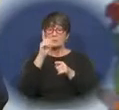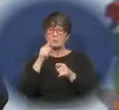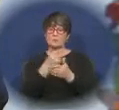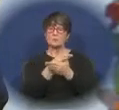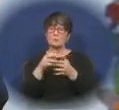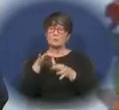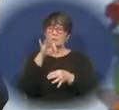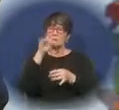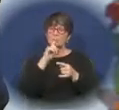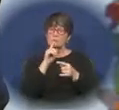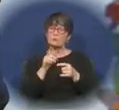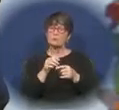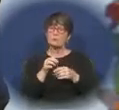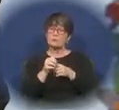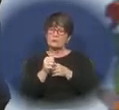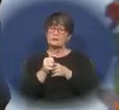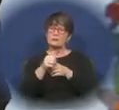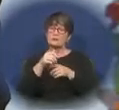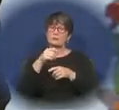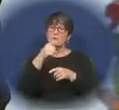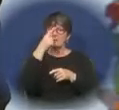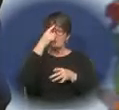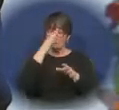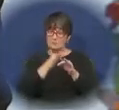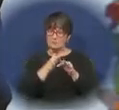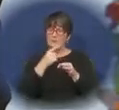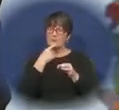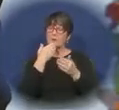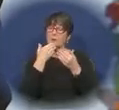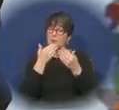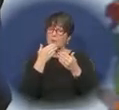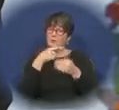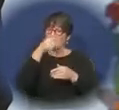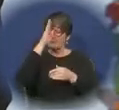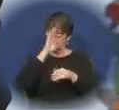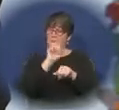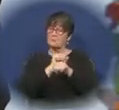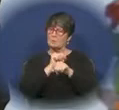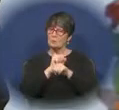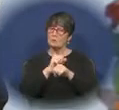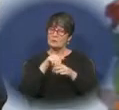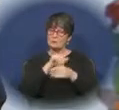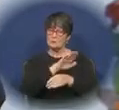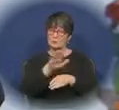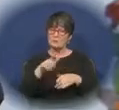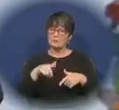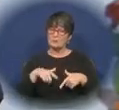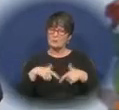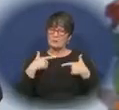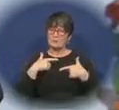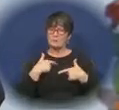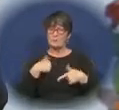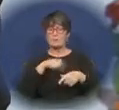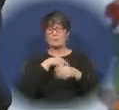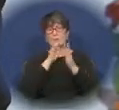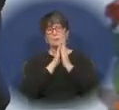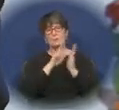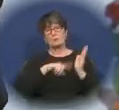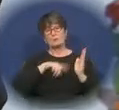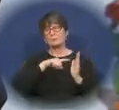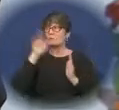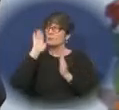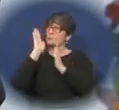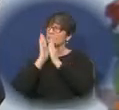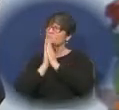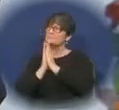Spirit to lead the faithful to know and be grateful of God's work in their lives. We pray to the Lord. Lord,